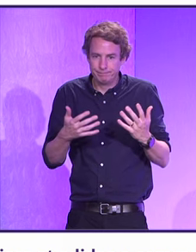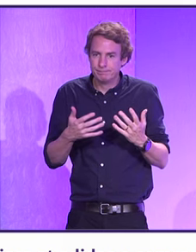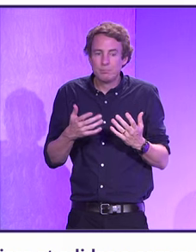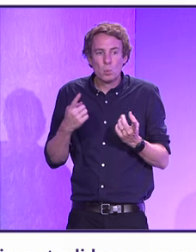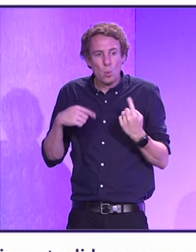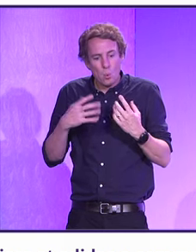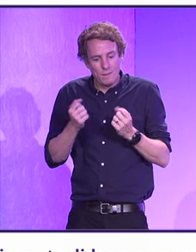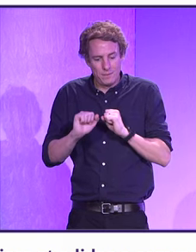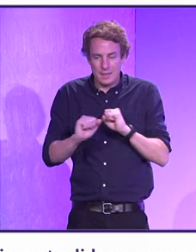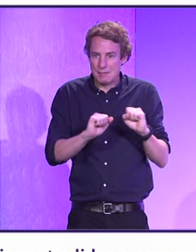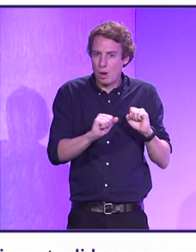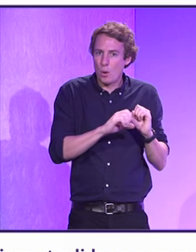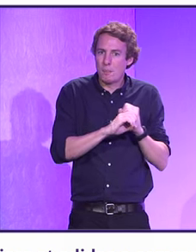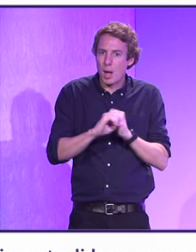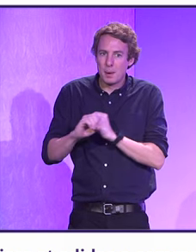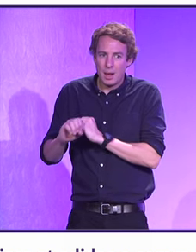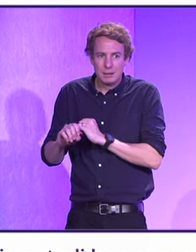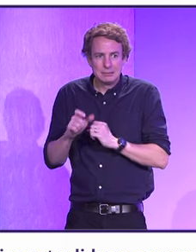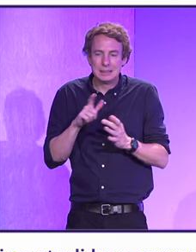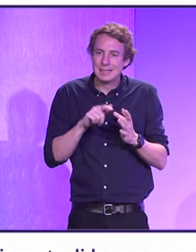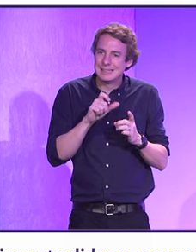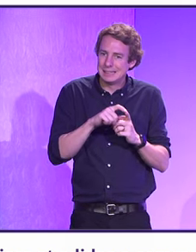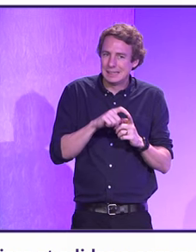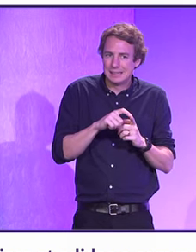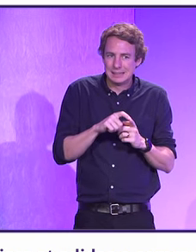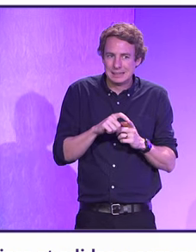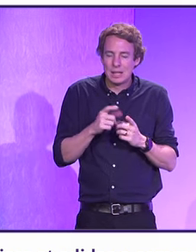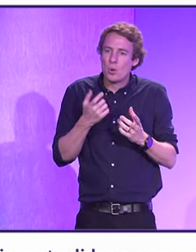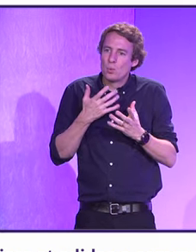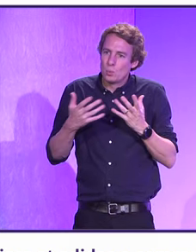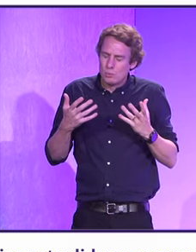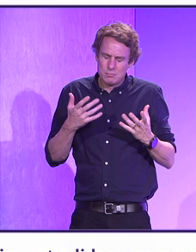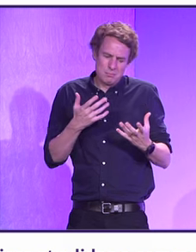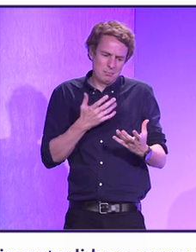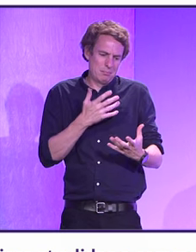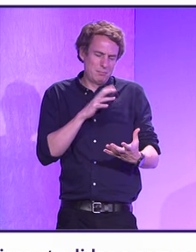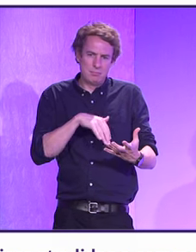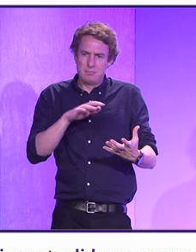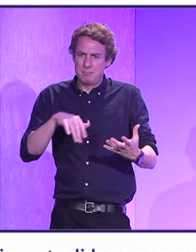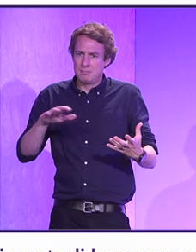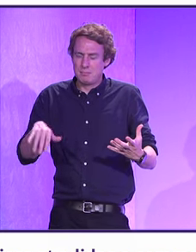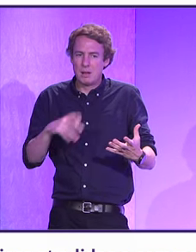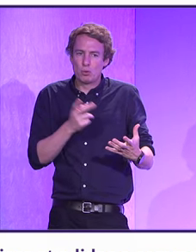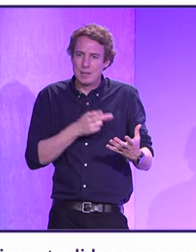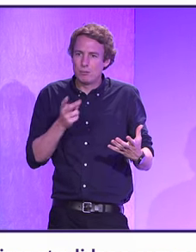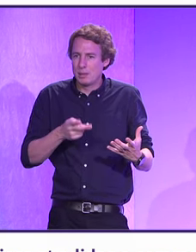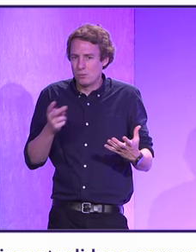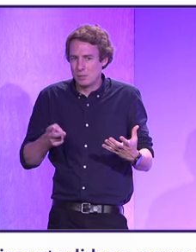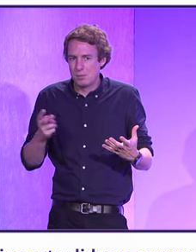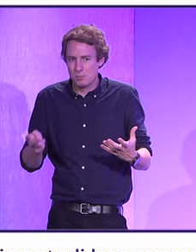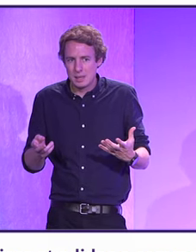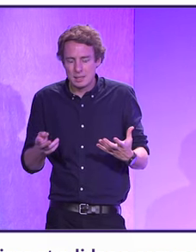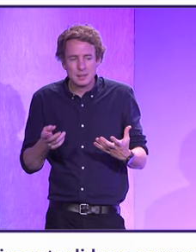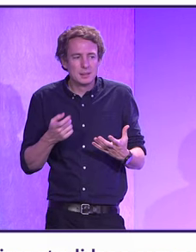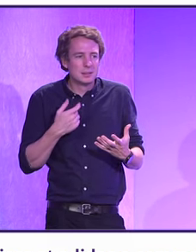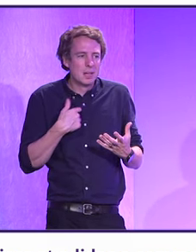has their own CI/CD pipelines, and at some point we realized that we were repeating a lot of code, be it with deploying the